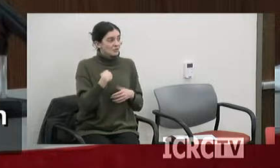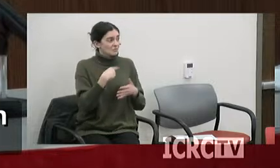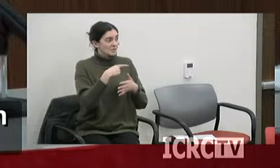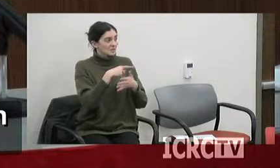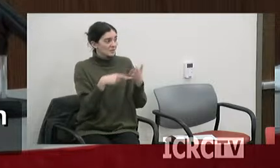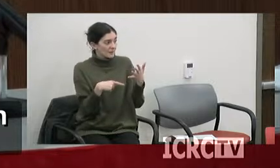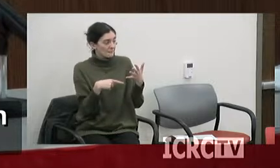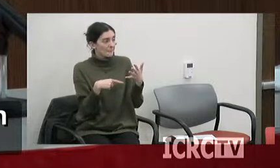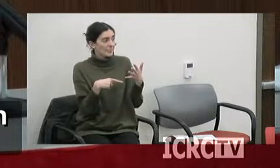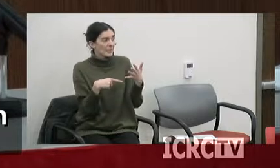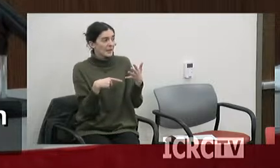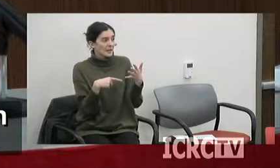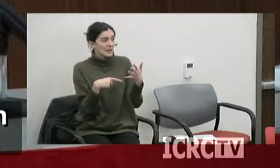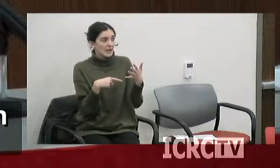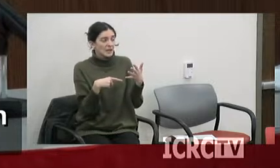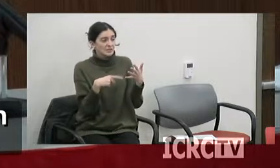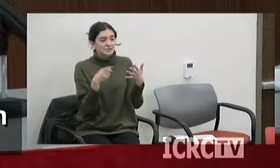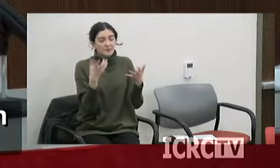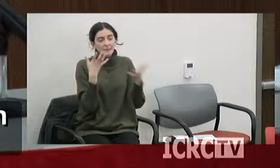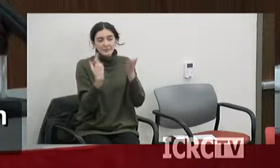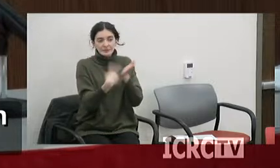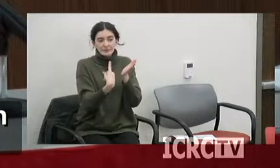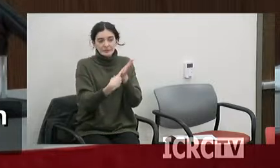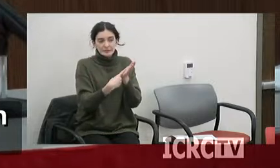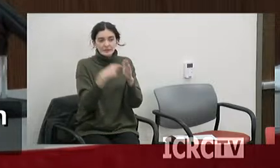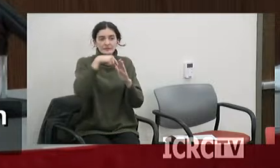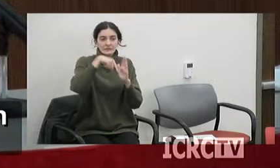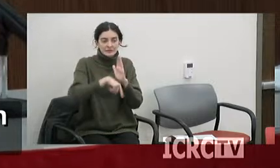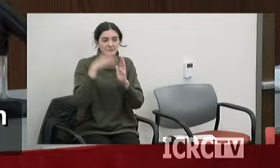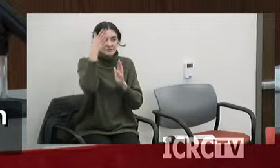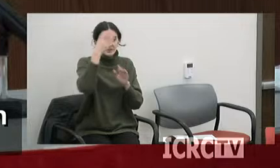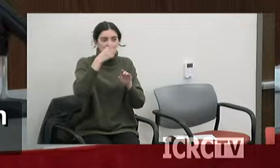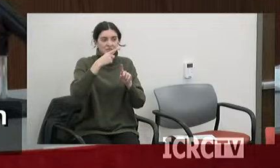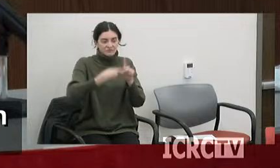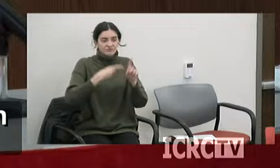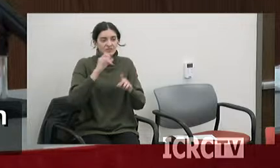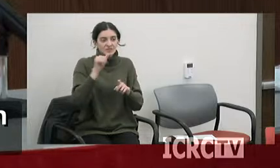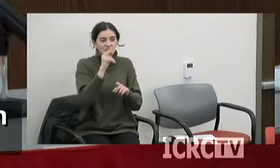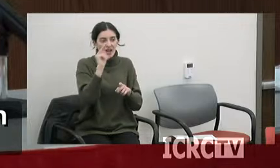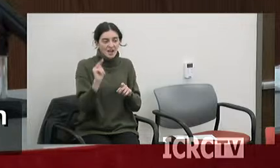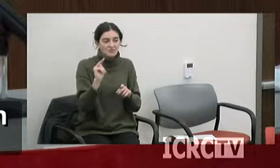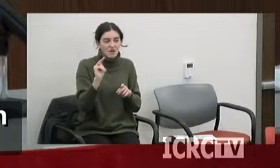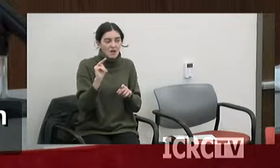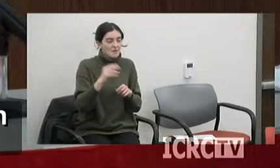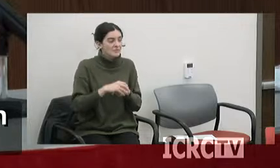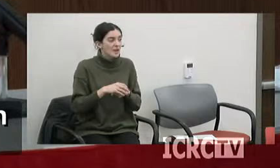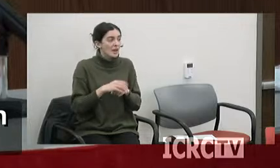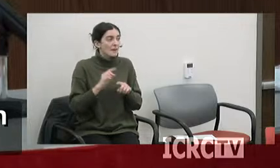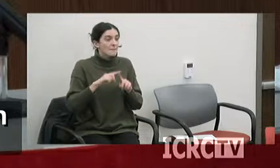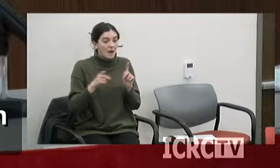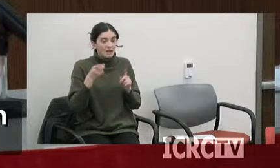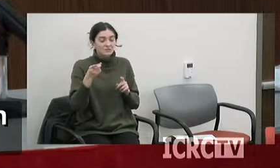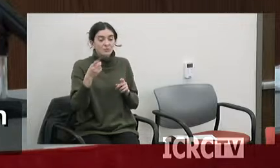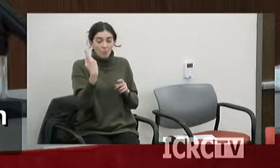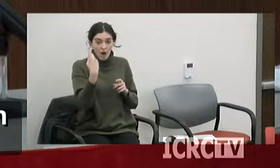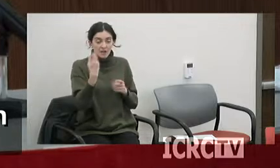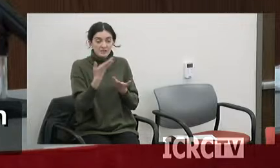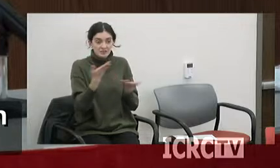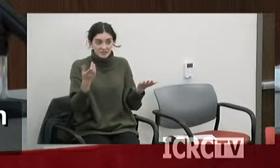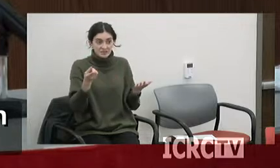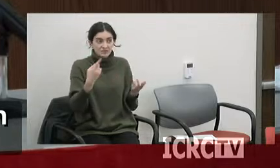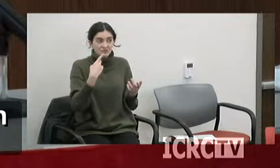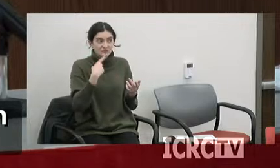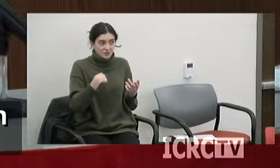in January. But one of them was the subscriptions and how many total subscriptions we have for